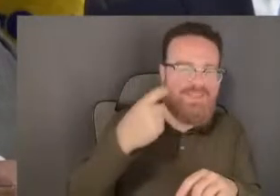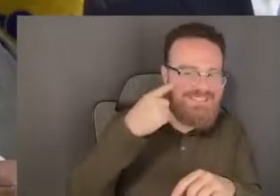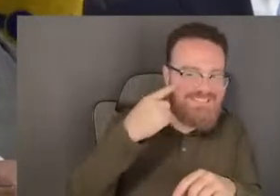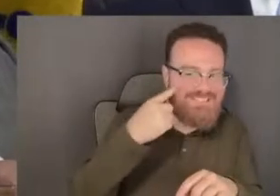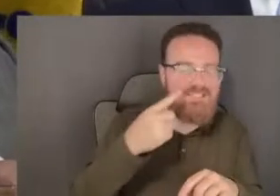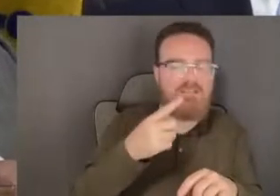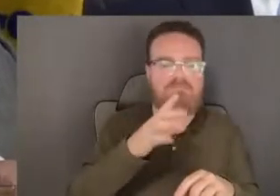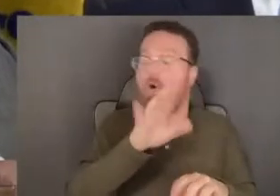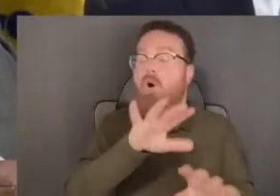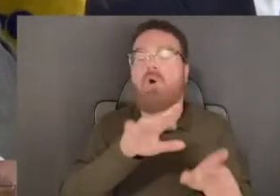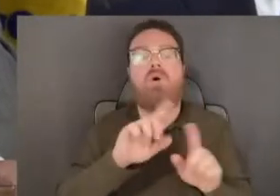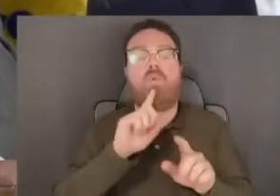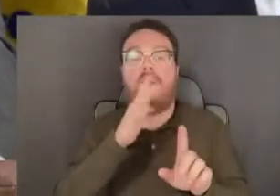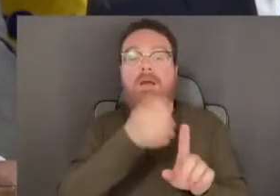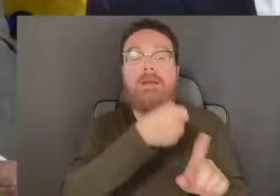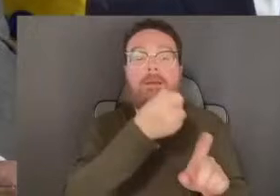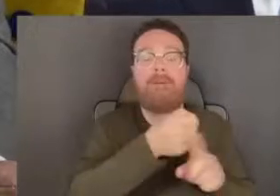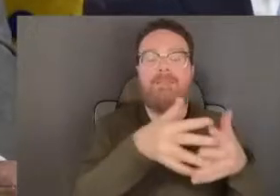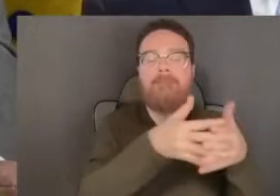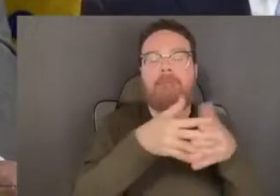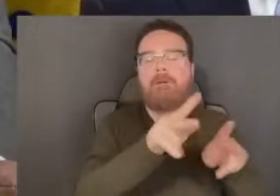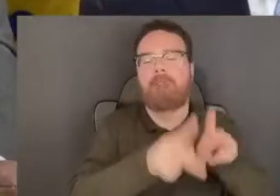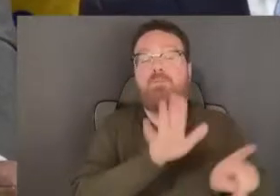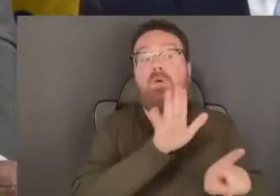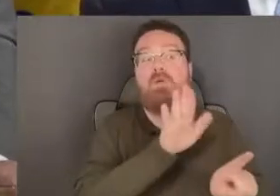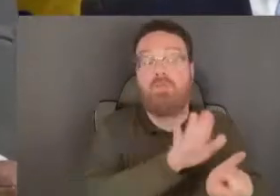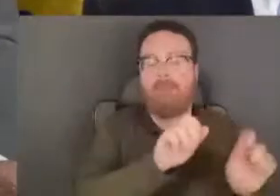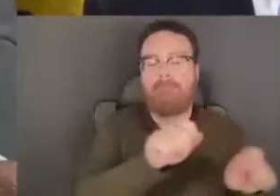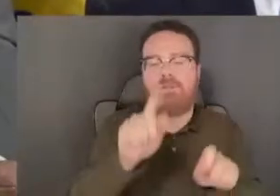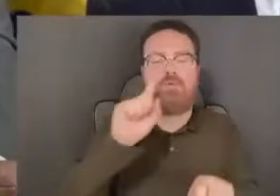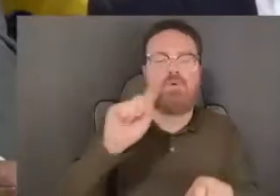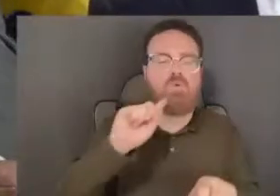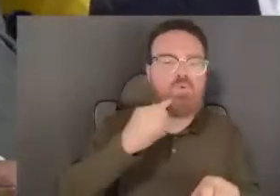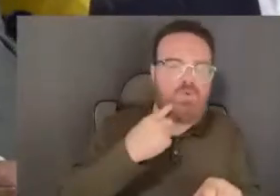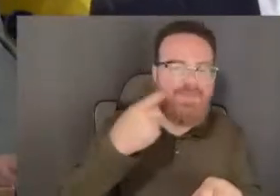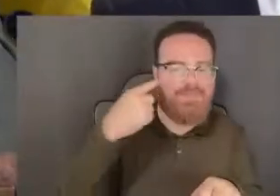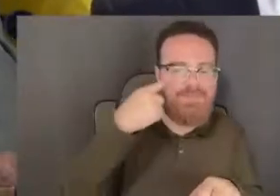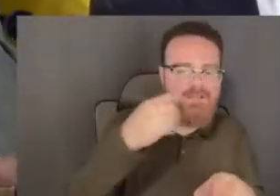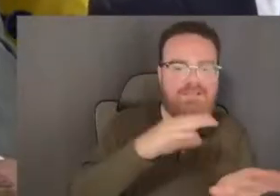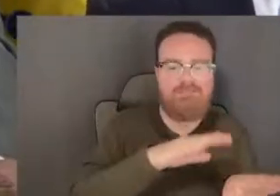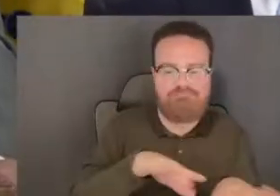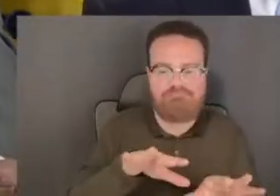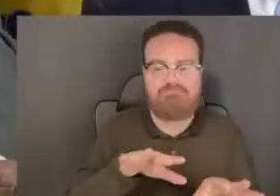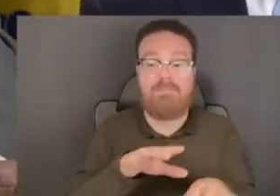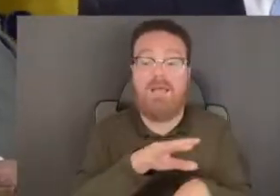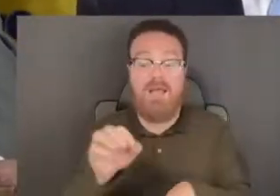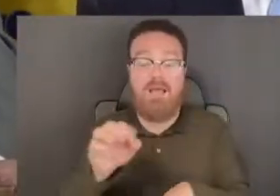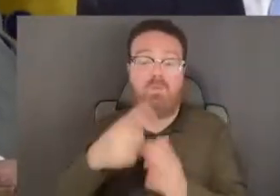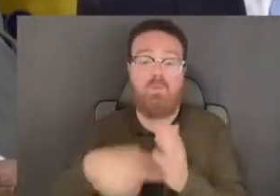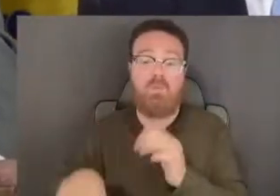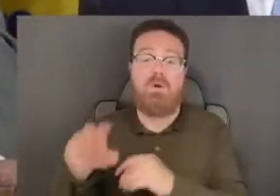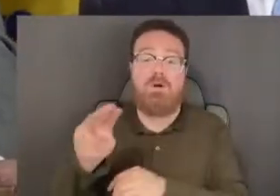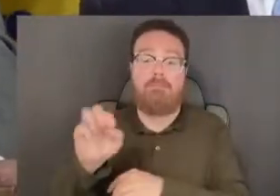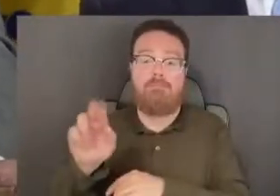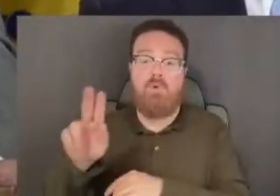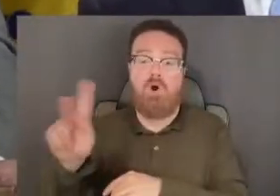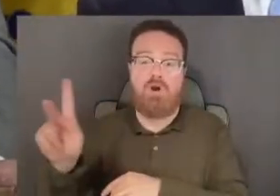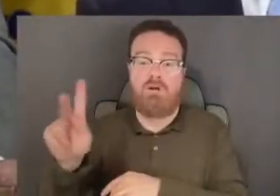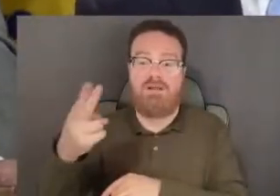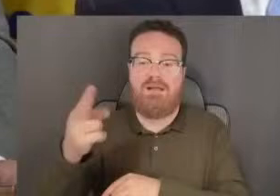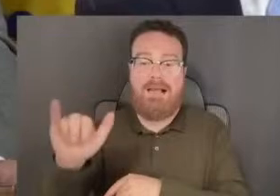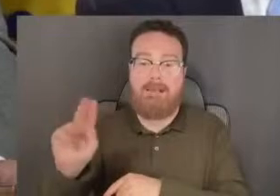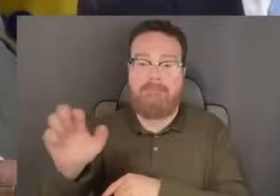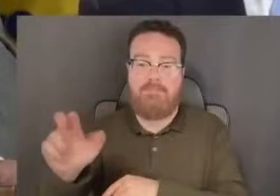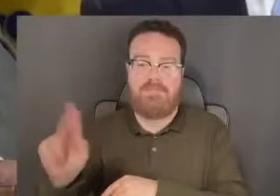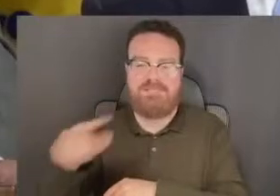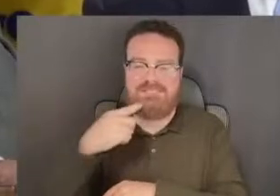don't know the implications of those things. And for those products, Mark Hyman says in his book, the 10-day